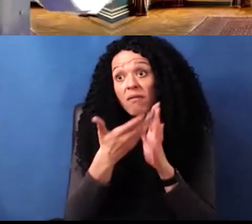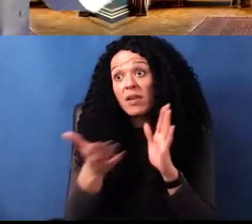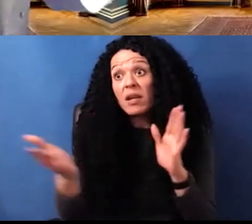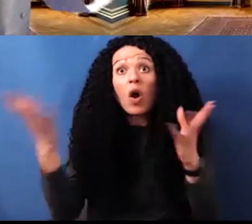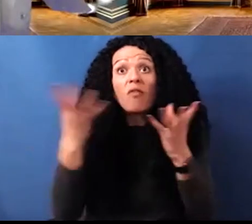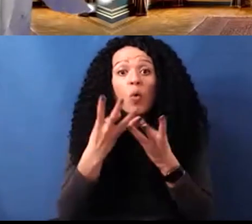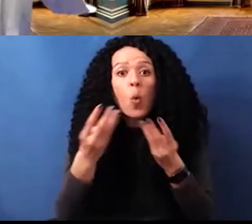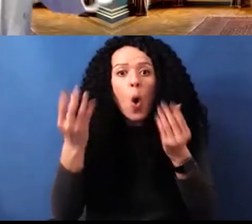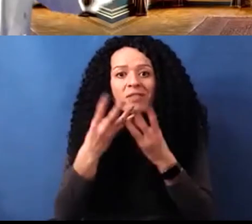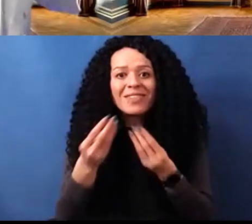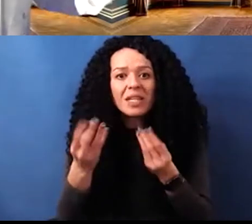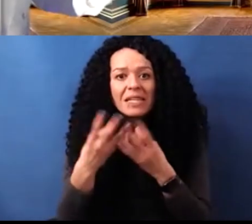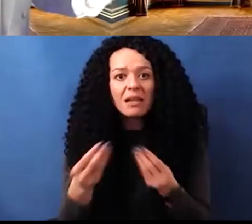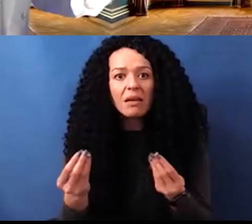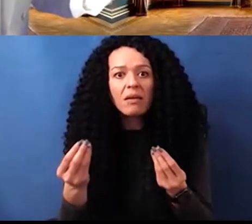quantity of